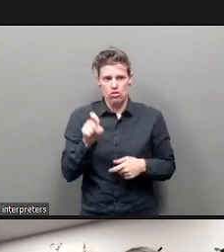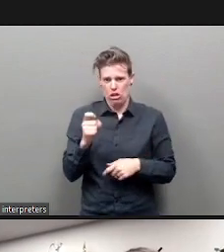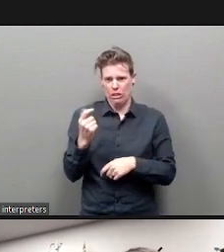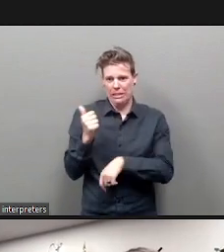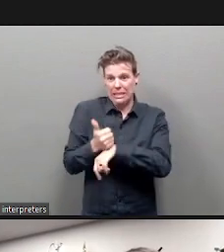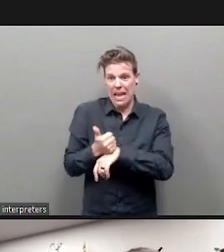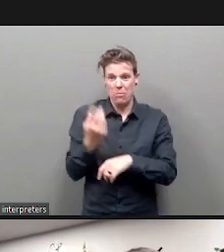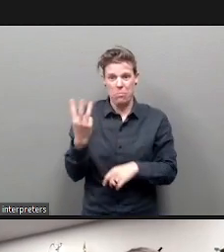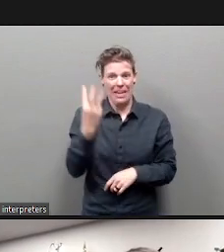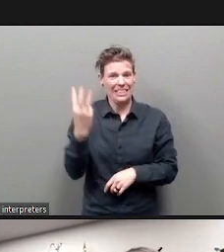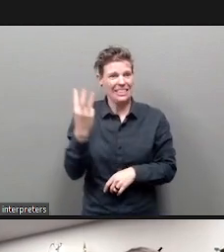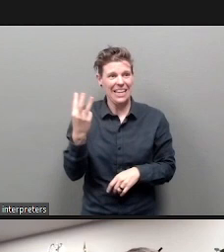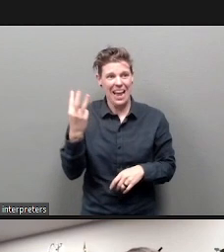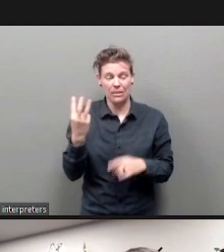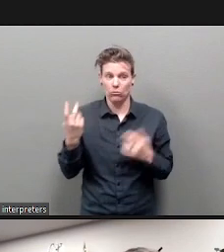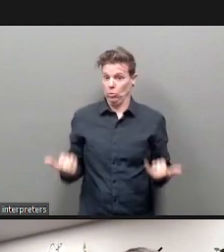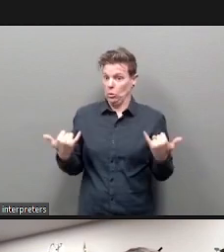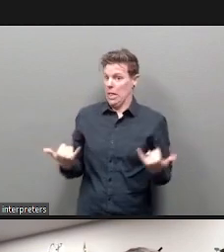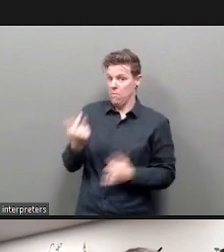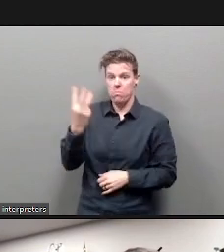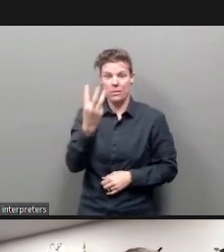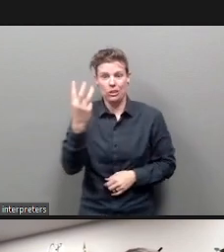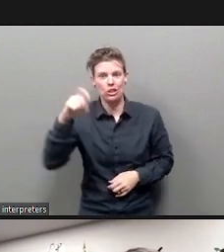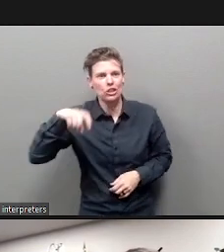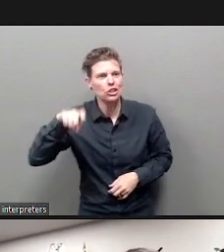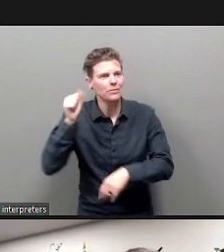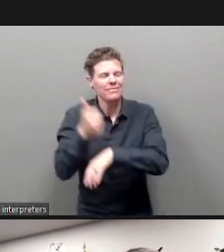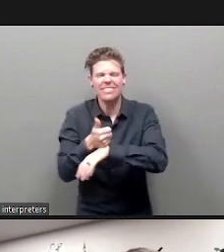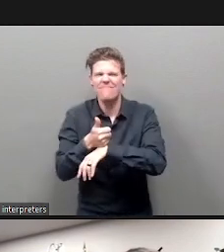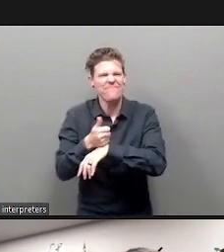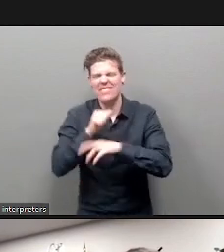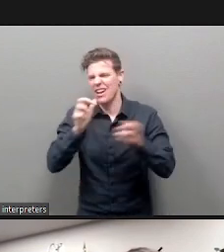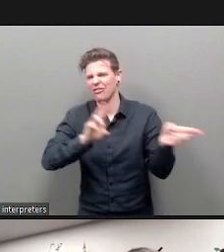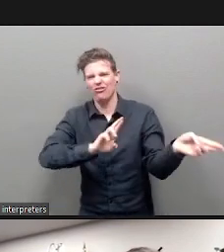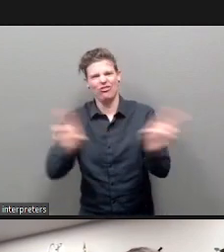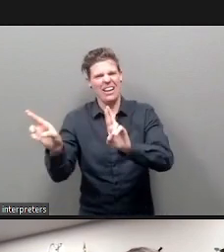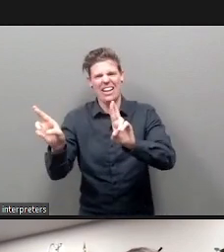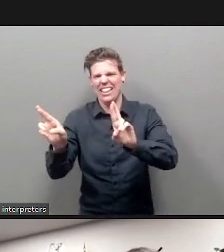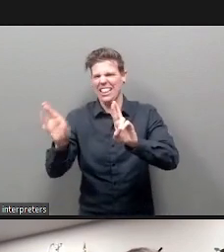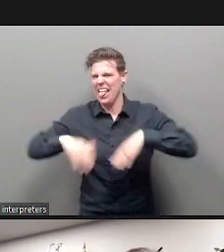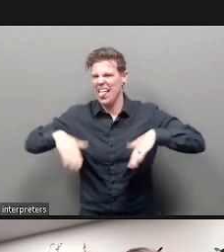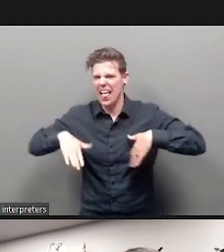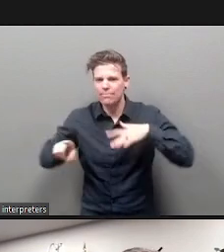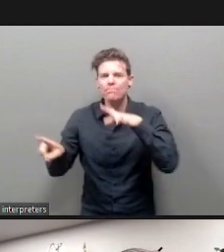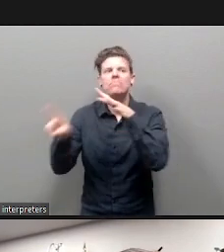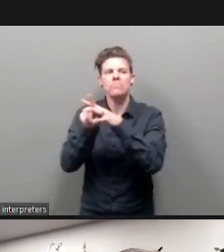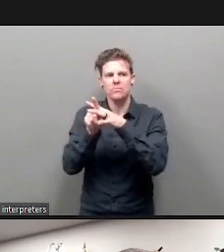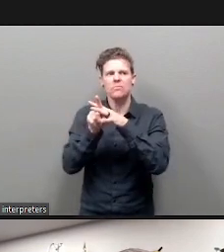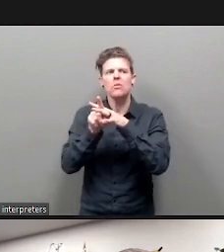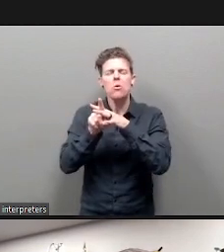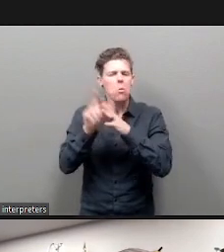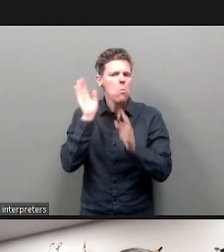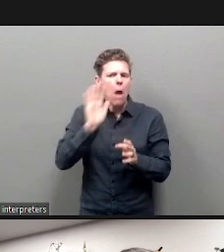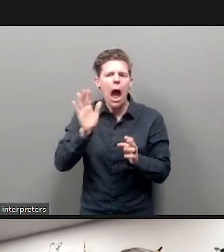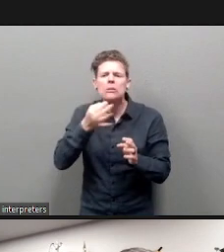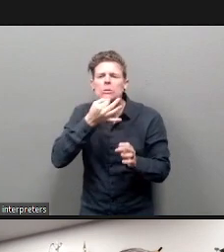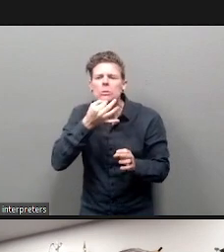was today. We see that it's not on there yet, but they told us within the next few days, you should have the